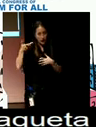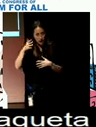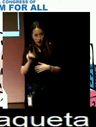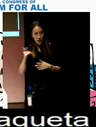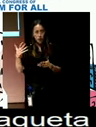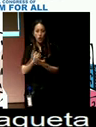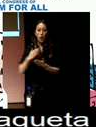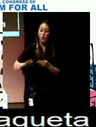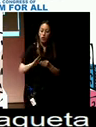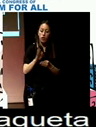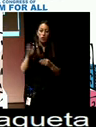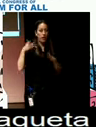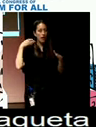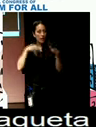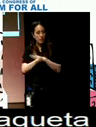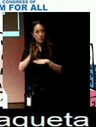Museum.